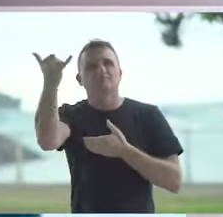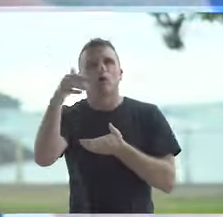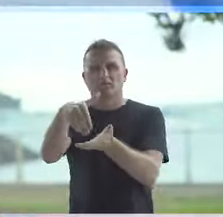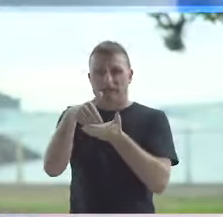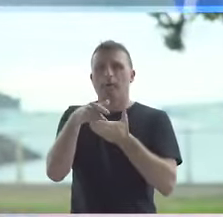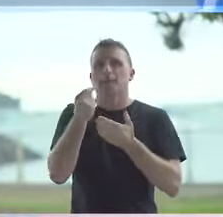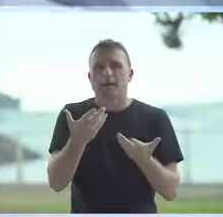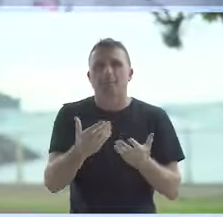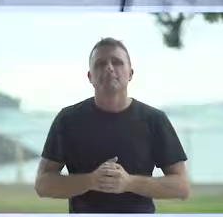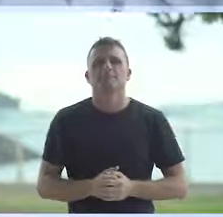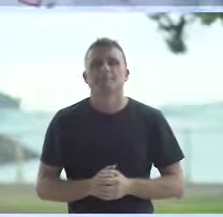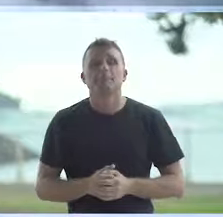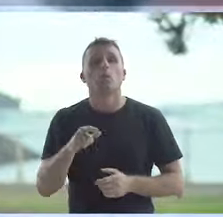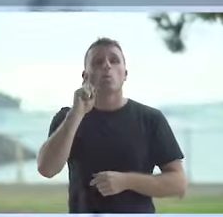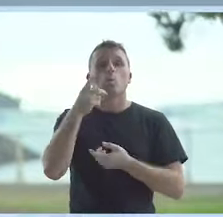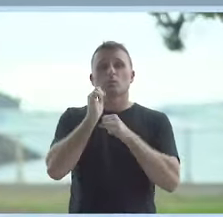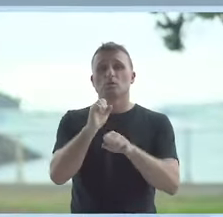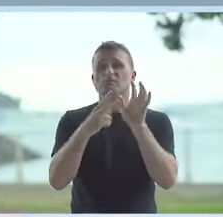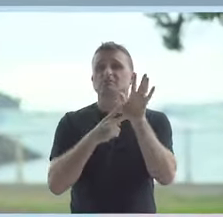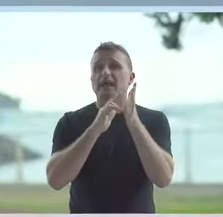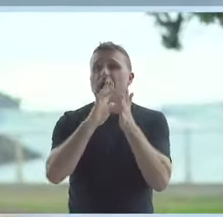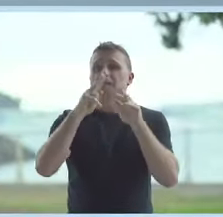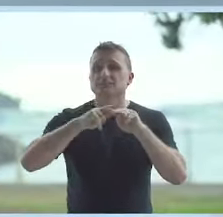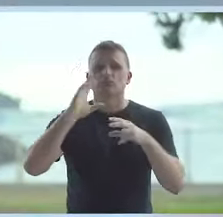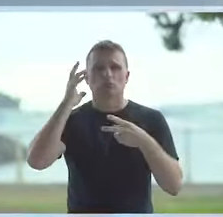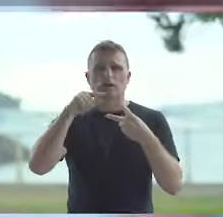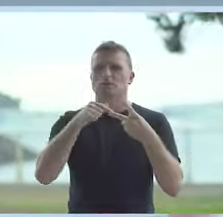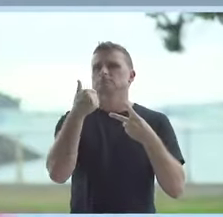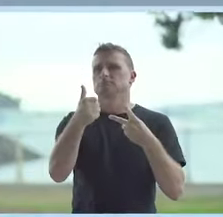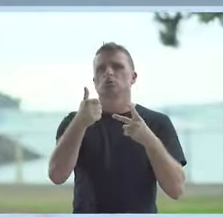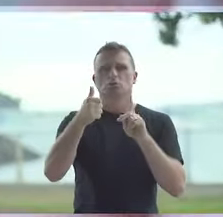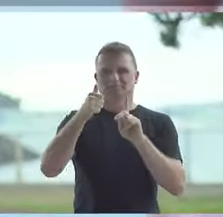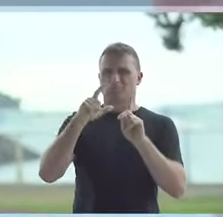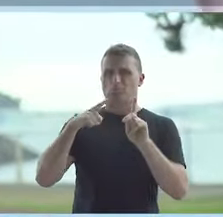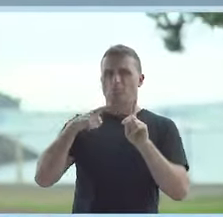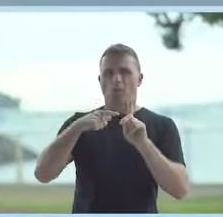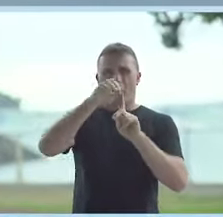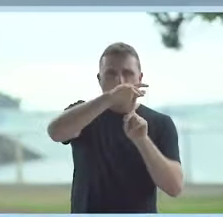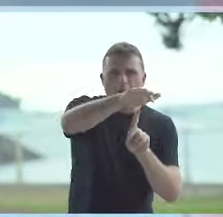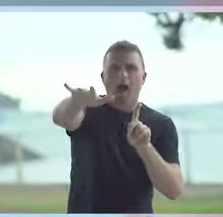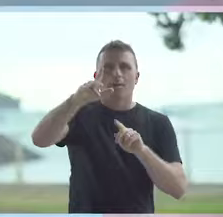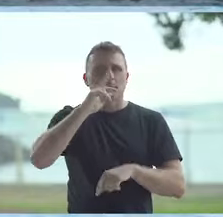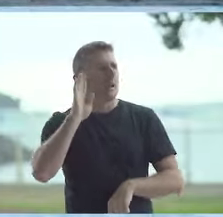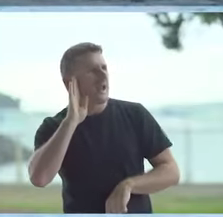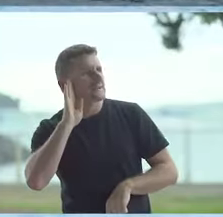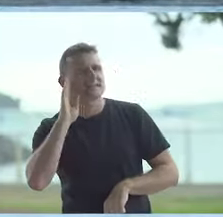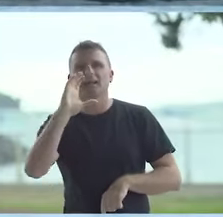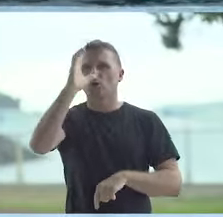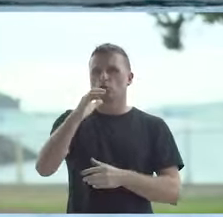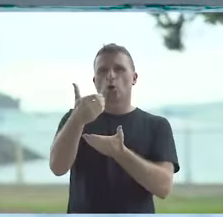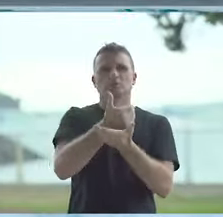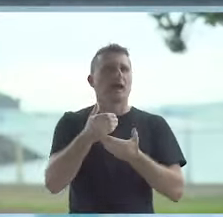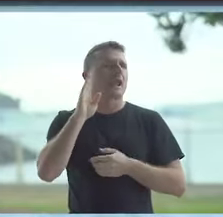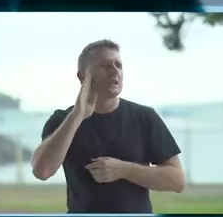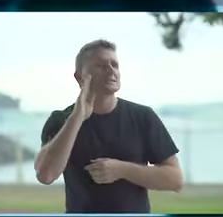still call for help. A waterproof VHF radio is a great option. Heaps more people hear you, and Coast Guard are